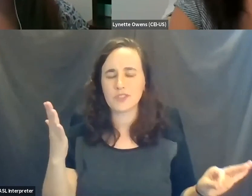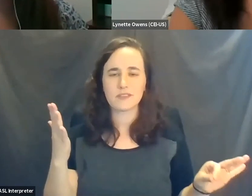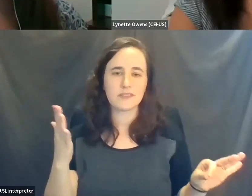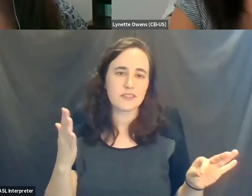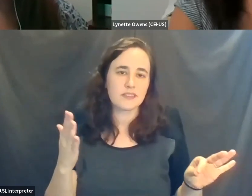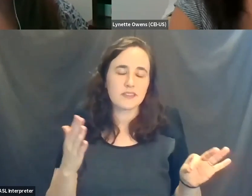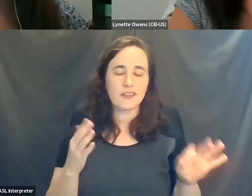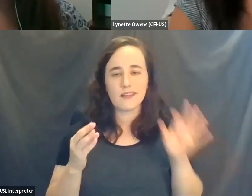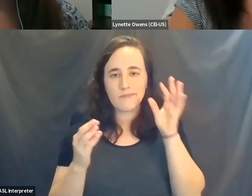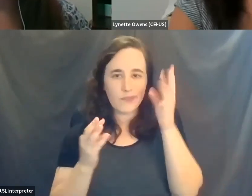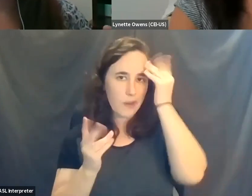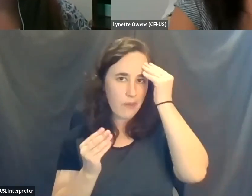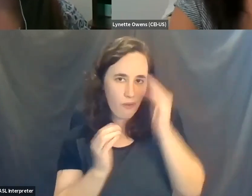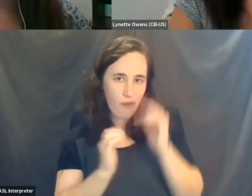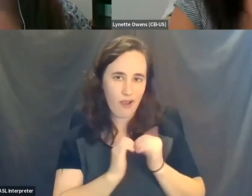reflect